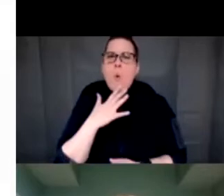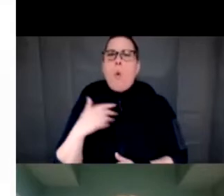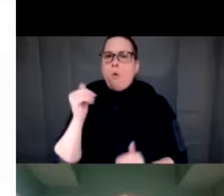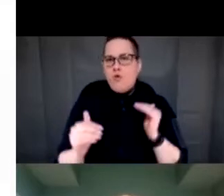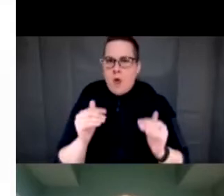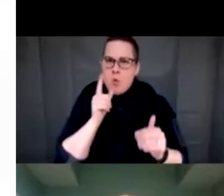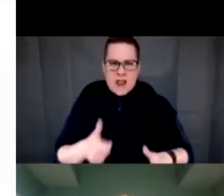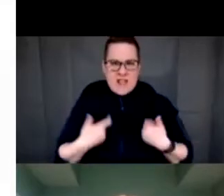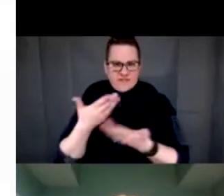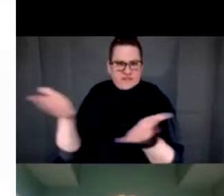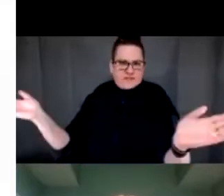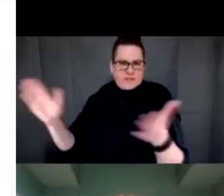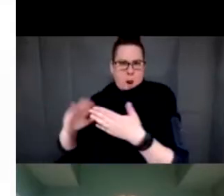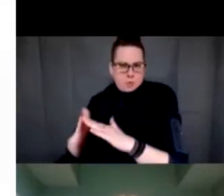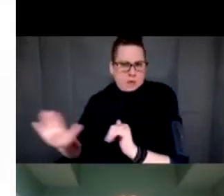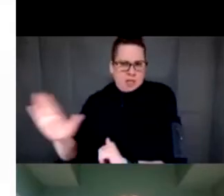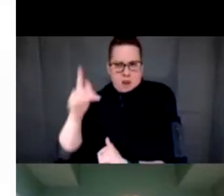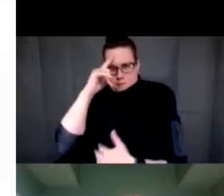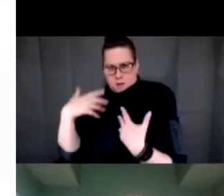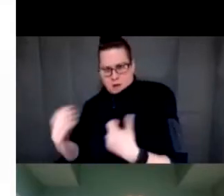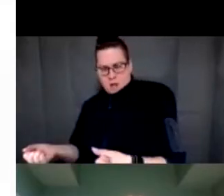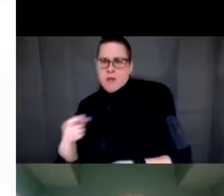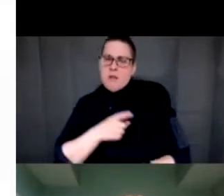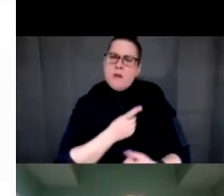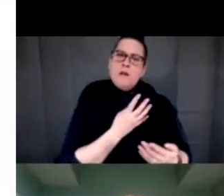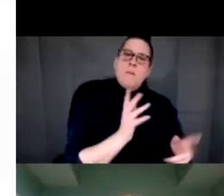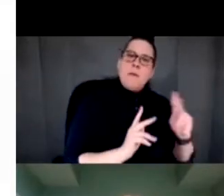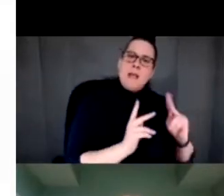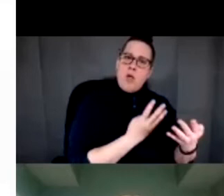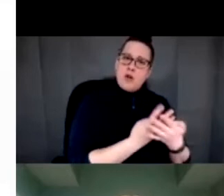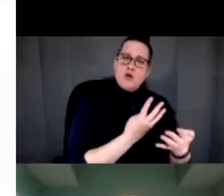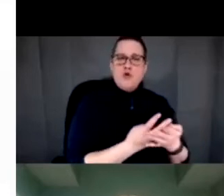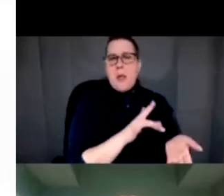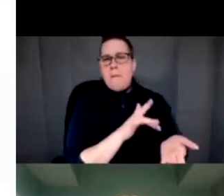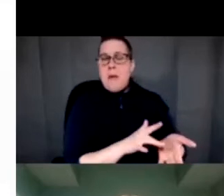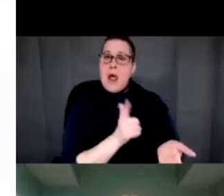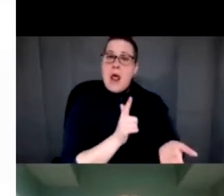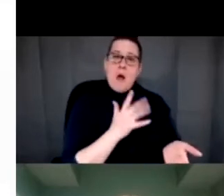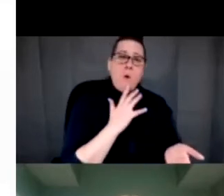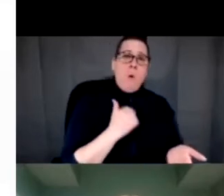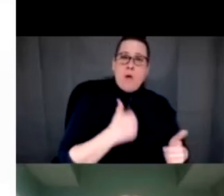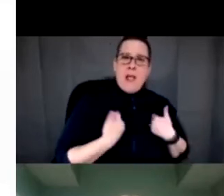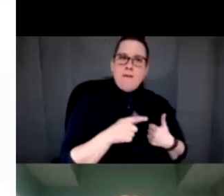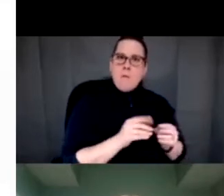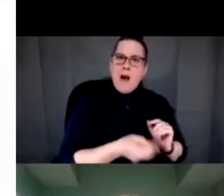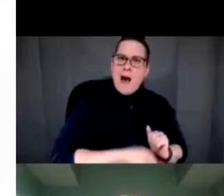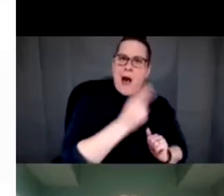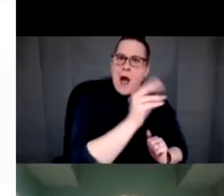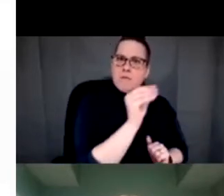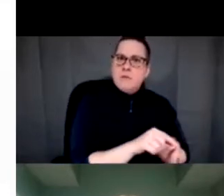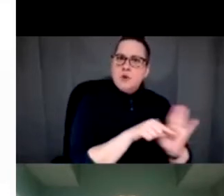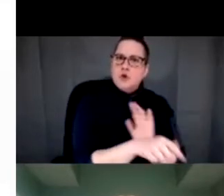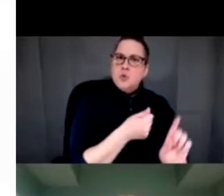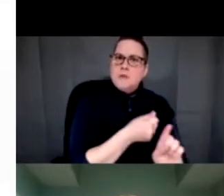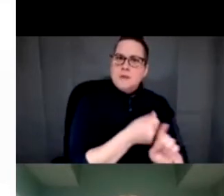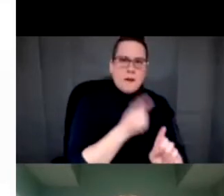in the community and their mental health, incarcerated persons in mid to later life actually have the highest suicide rates of adult